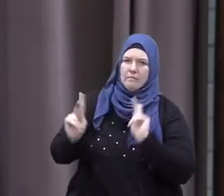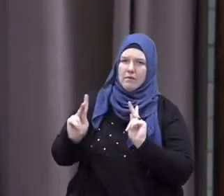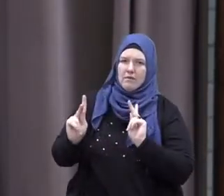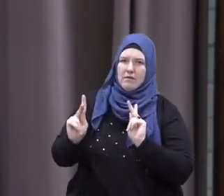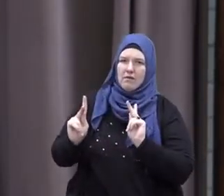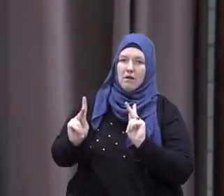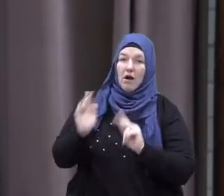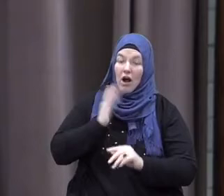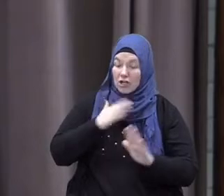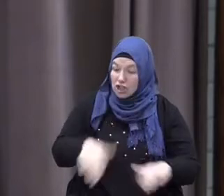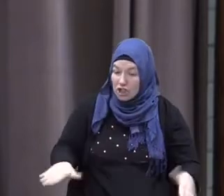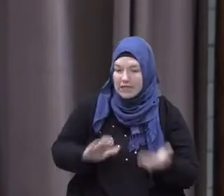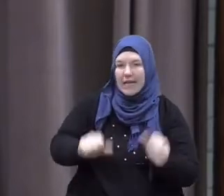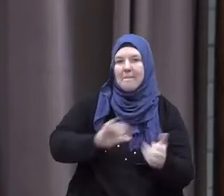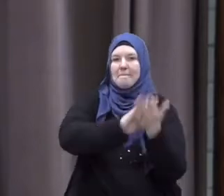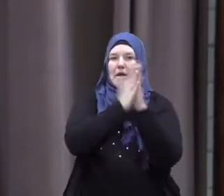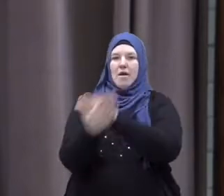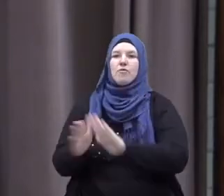of the great personalities.